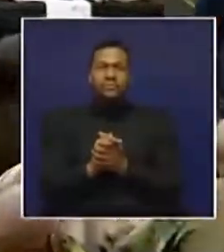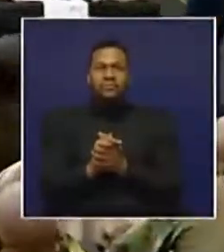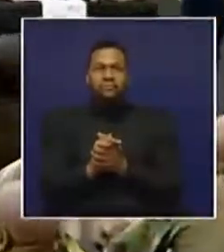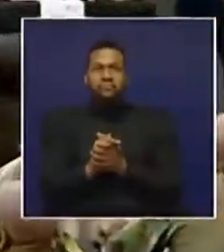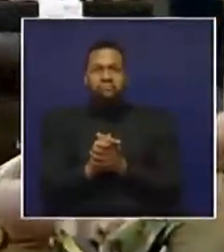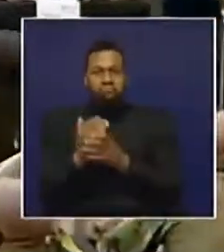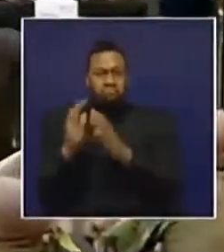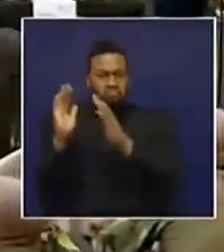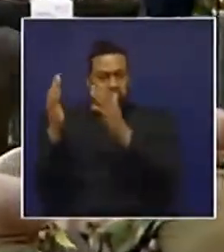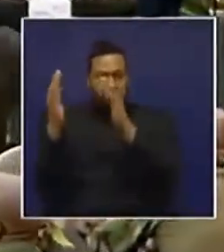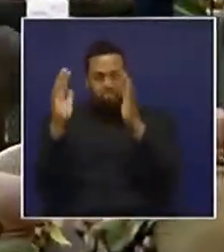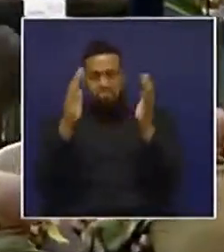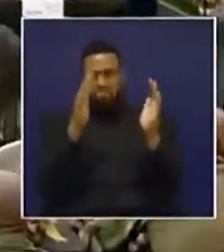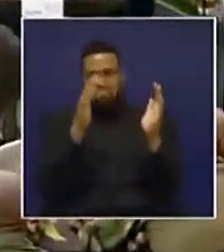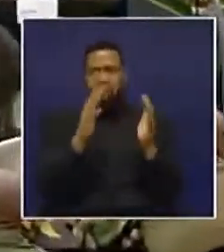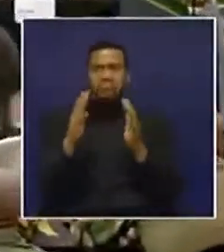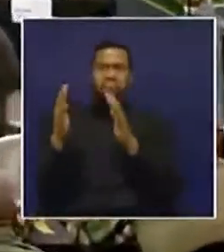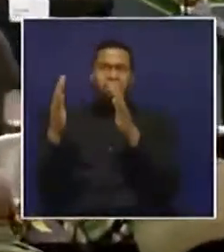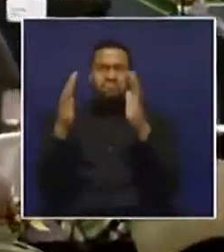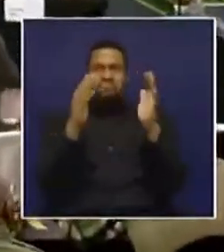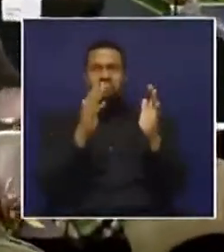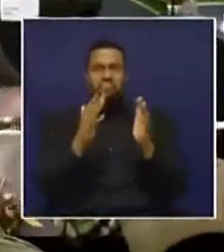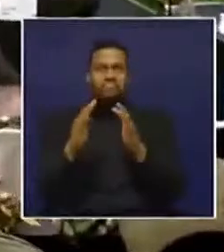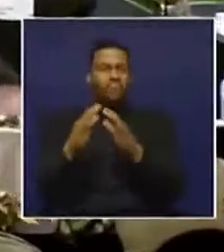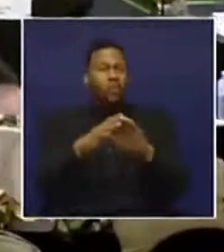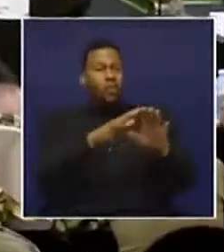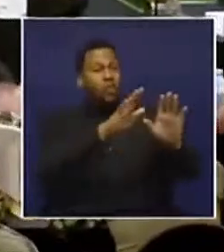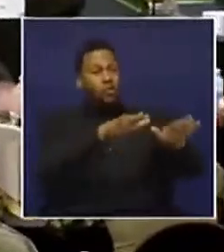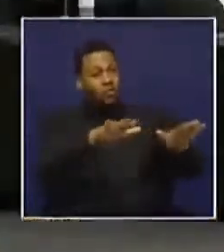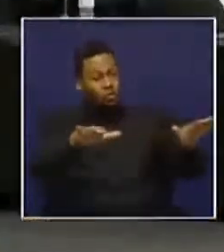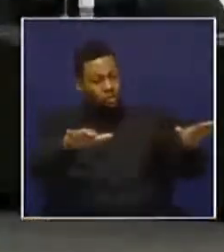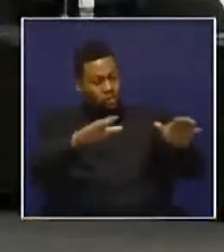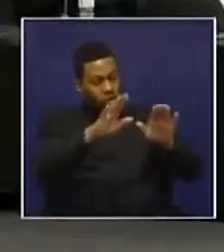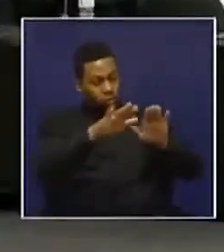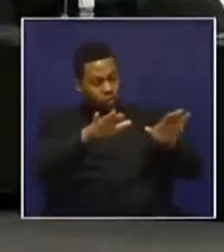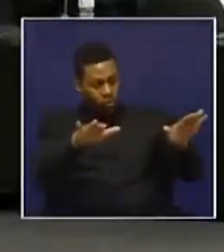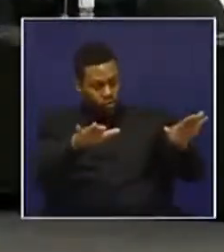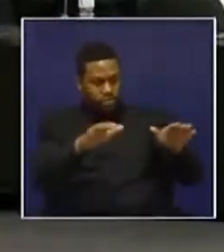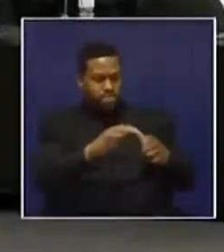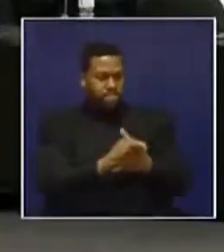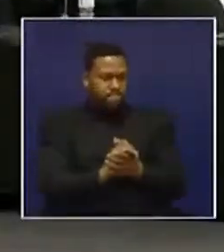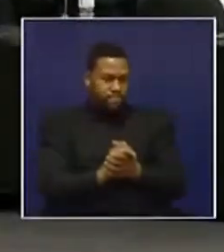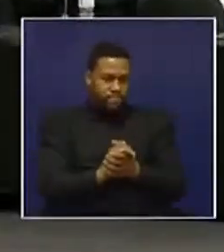Mamchawe. Order. Yibo. Order.